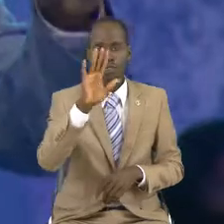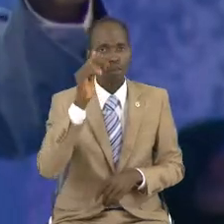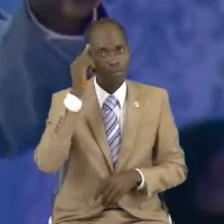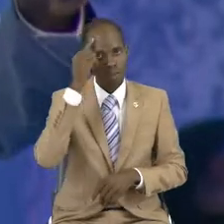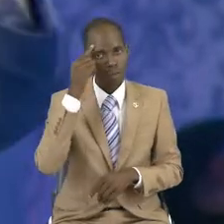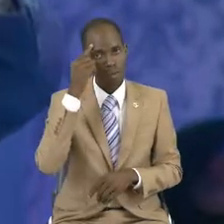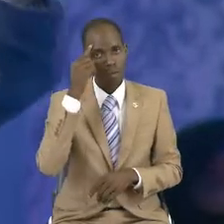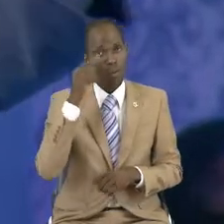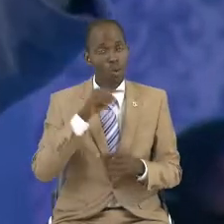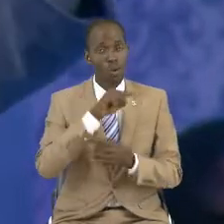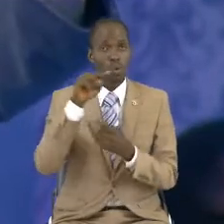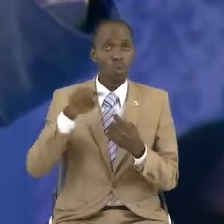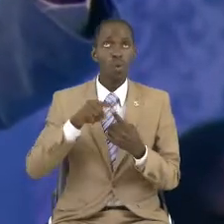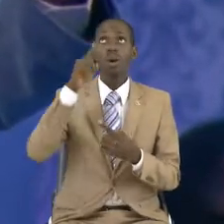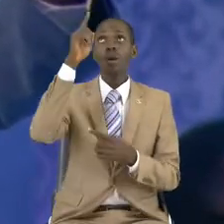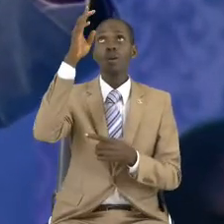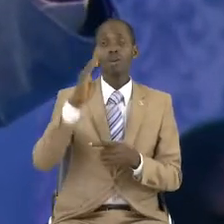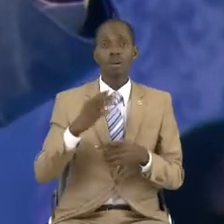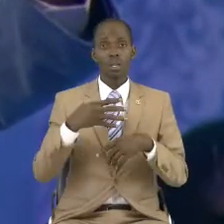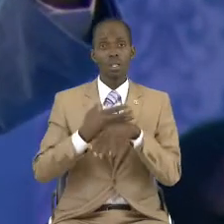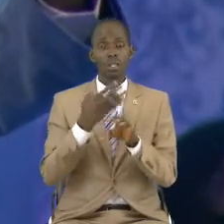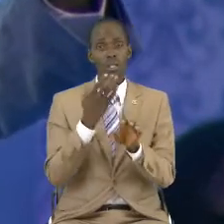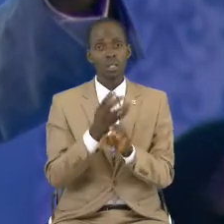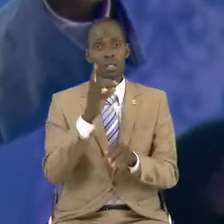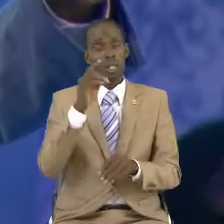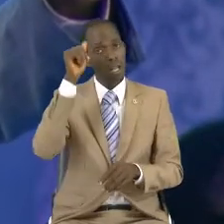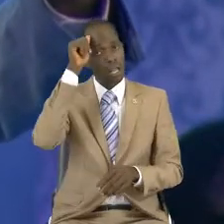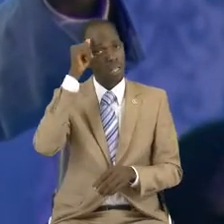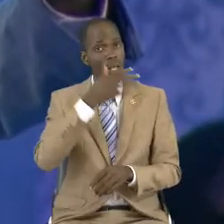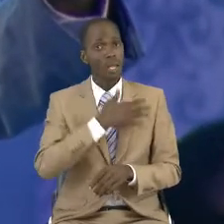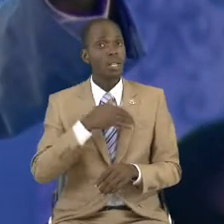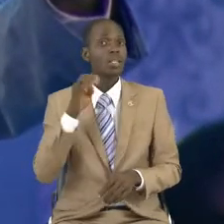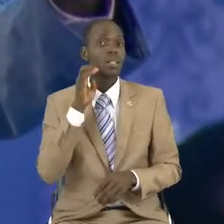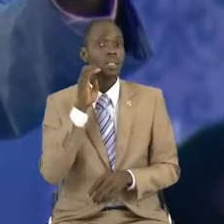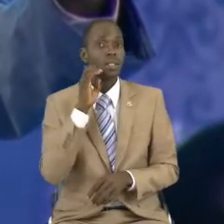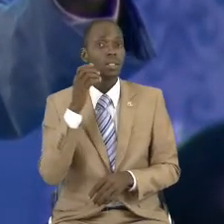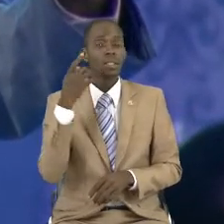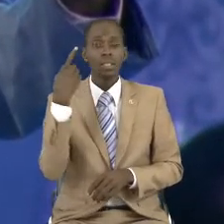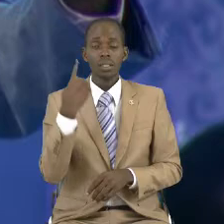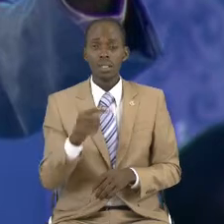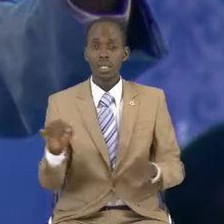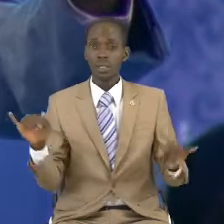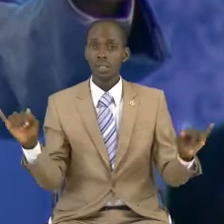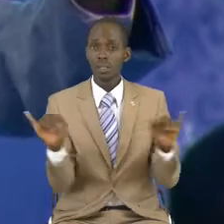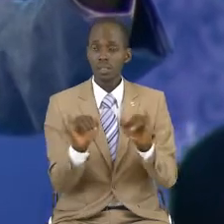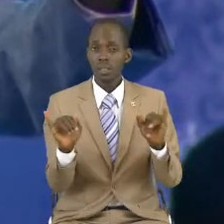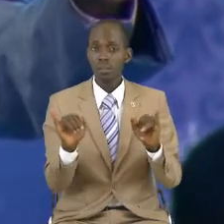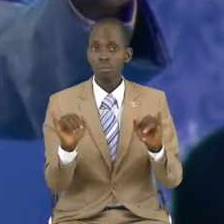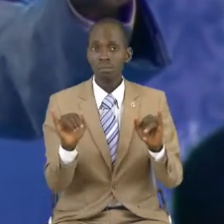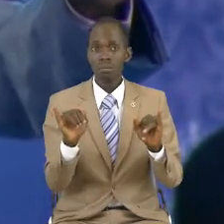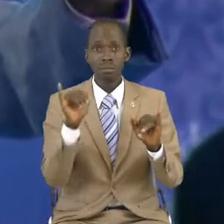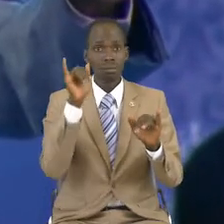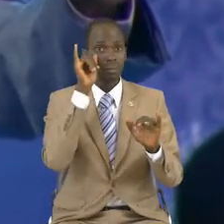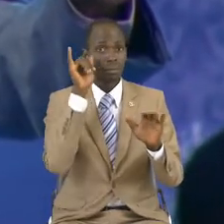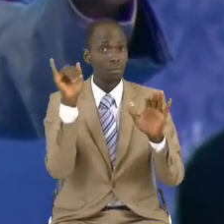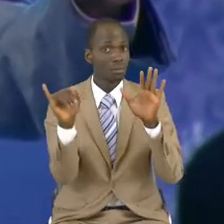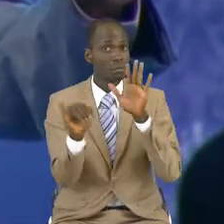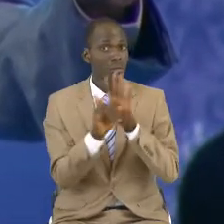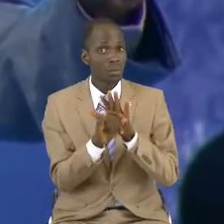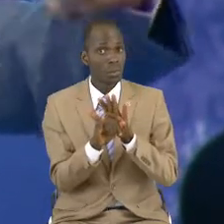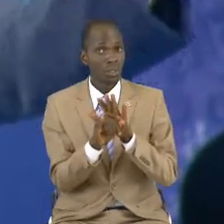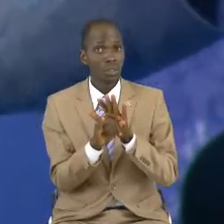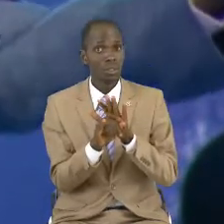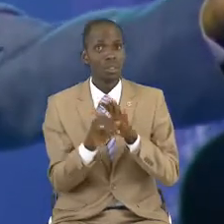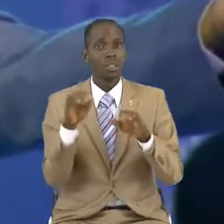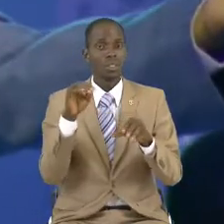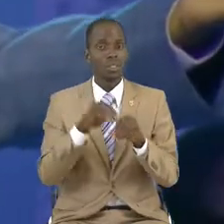god created adam and eve the same image in his likeness